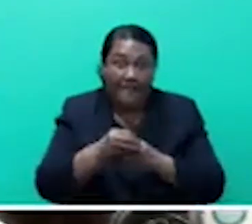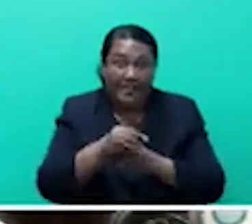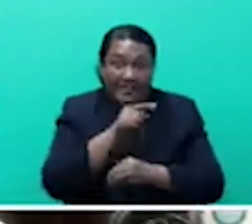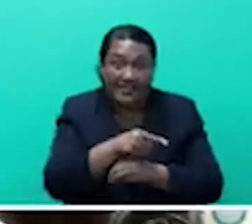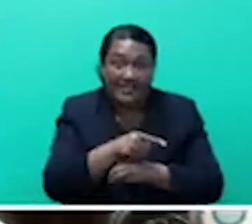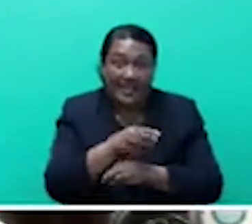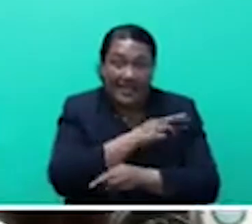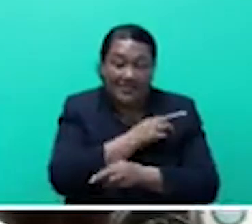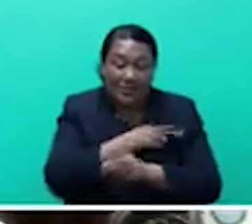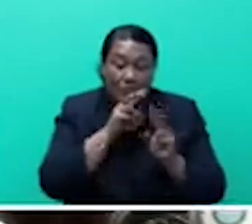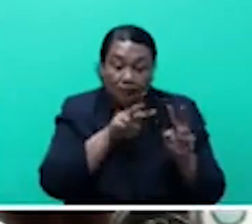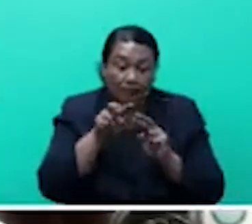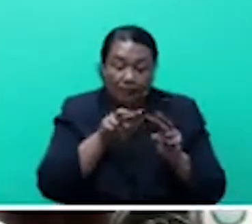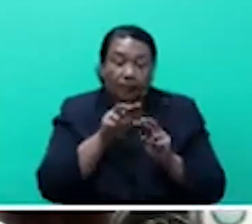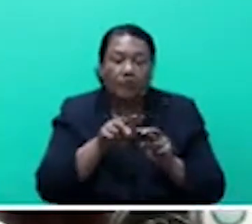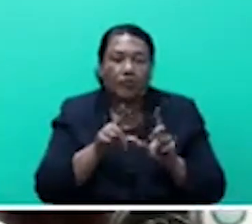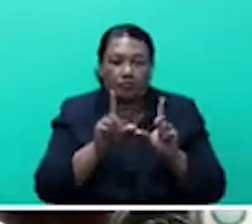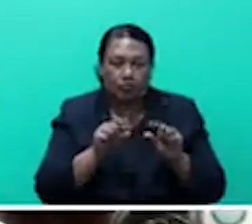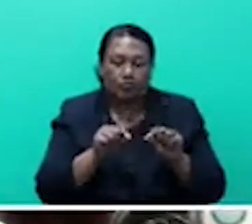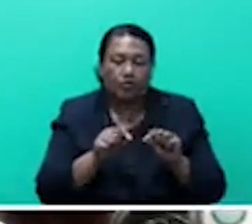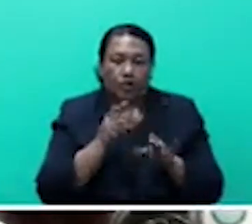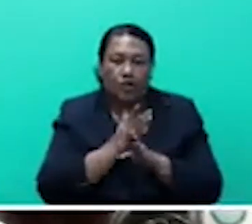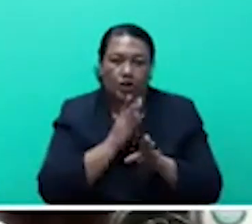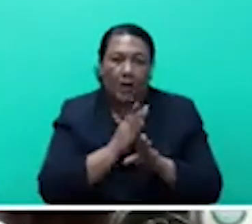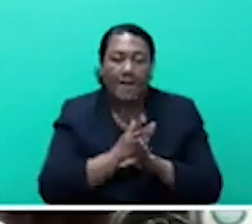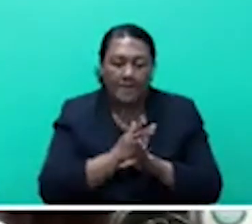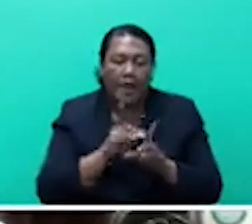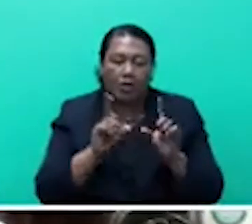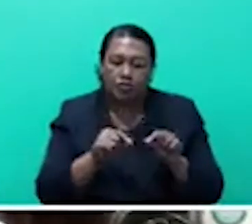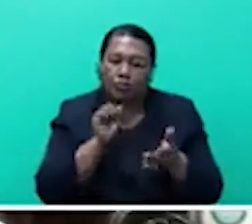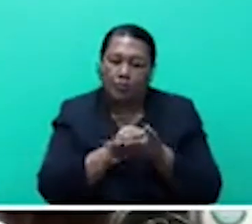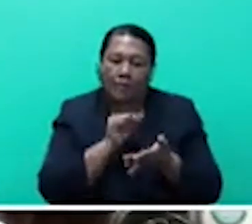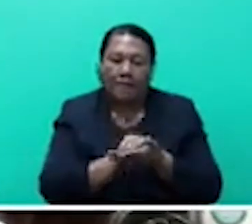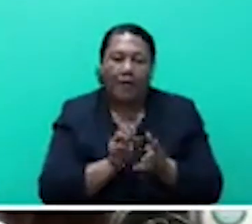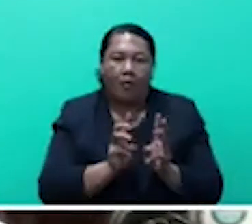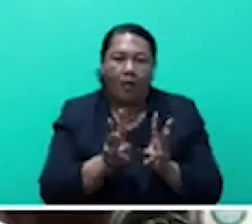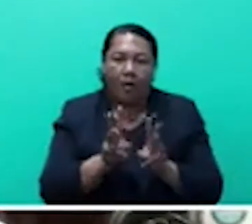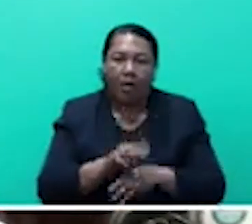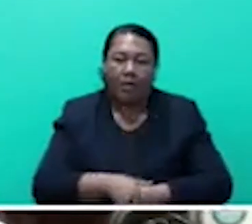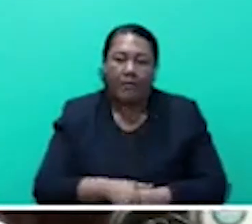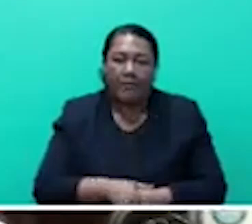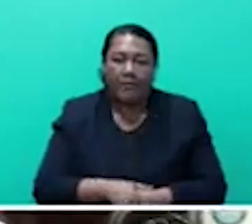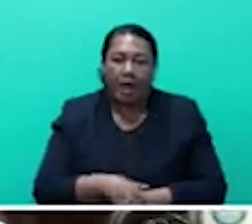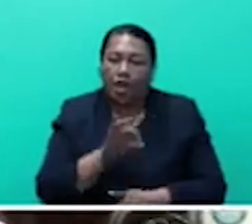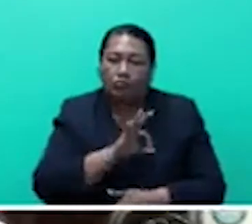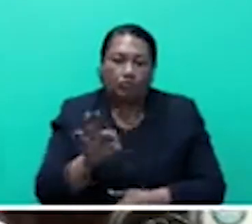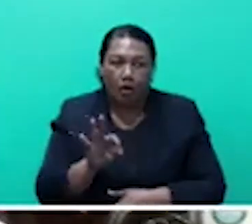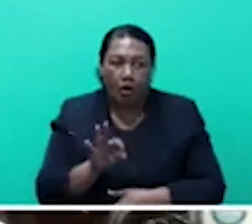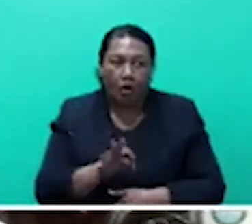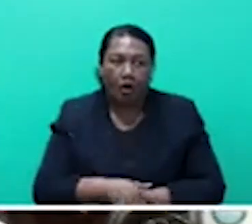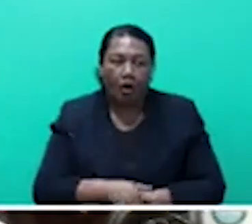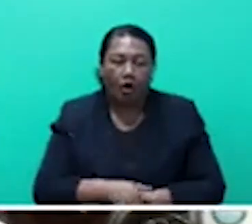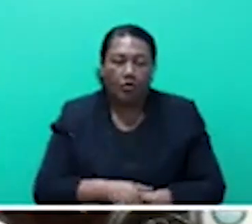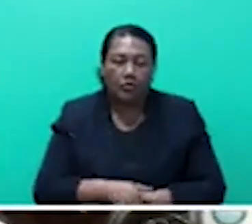FICAC Deputy Commissioner, to do her job and do her job very well, and not to be placed in a